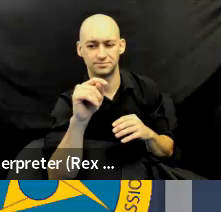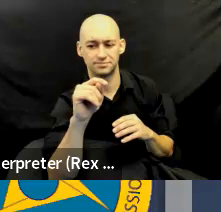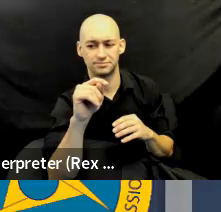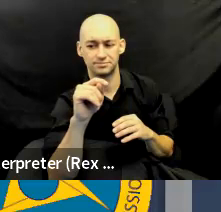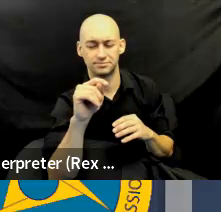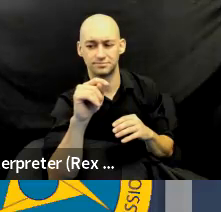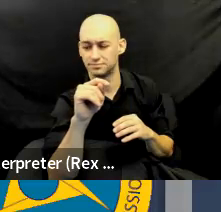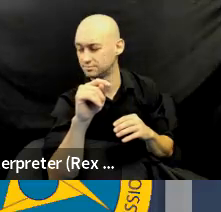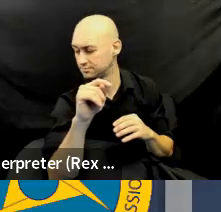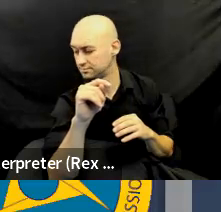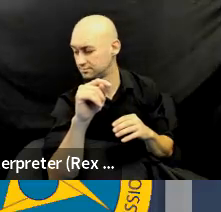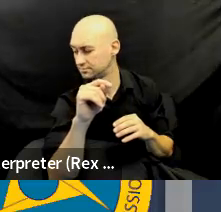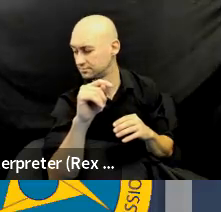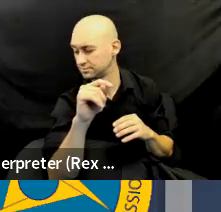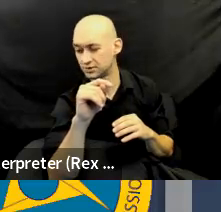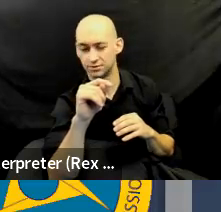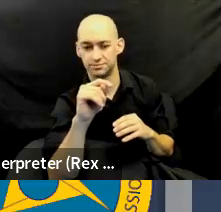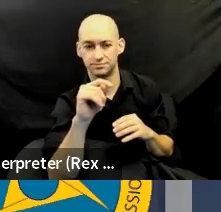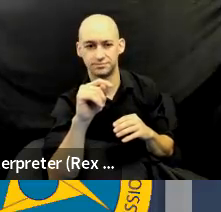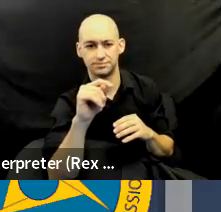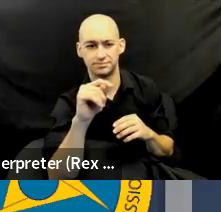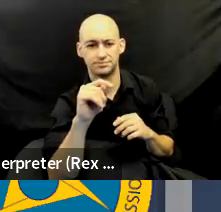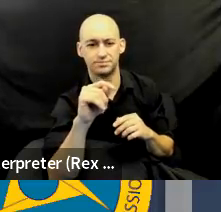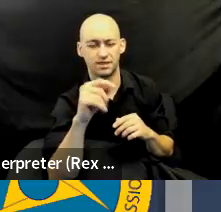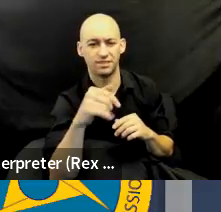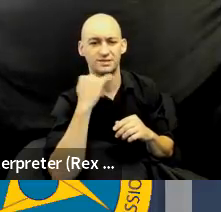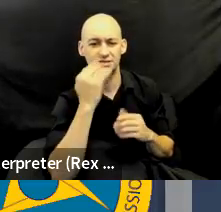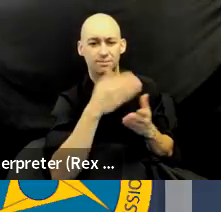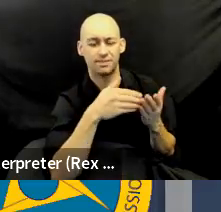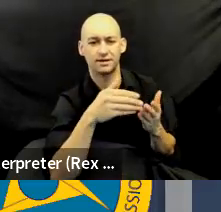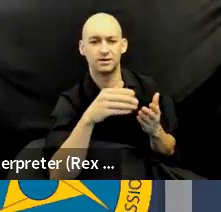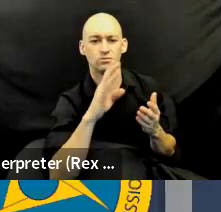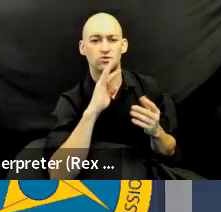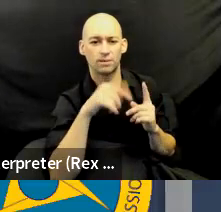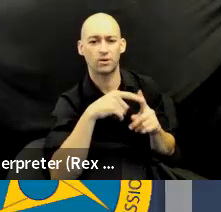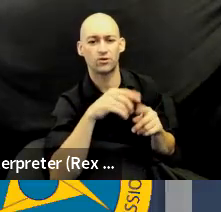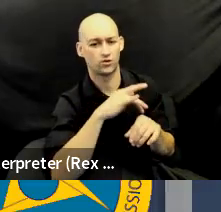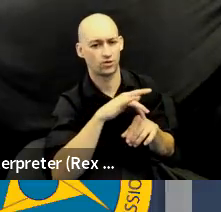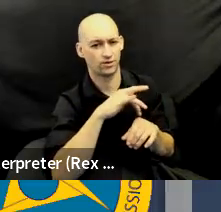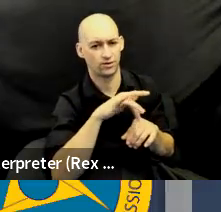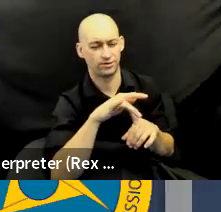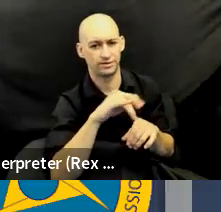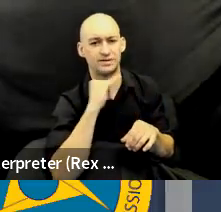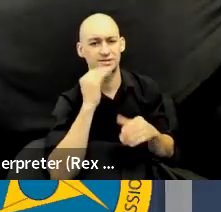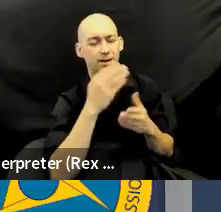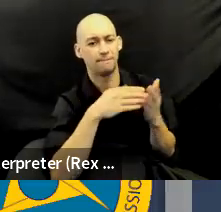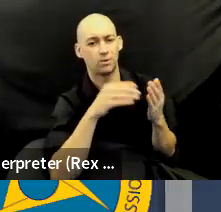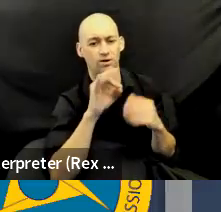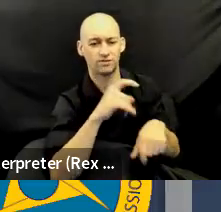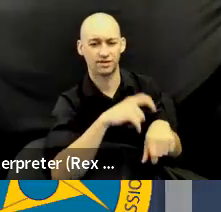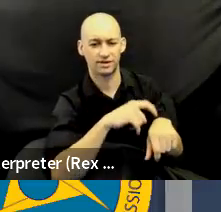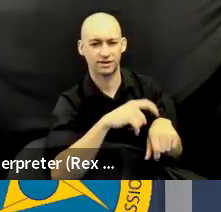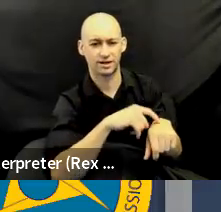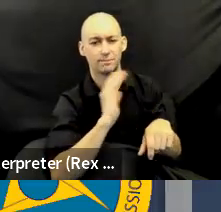Another time. So this was something we talked about early on, is that part of the time that we